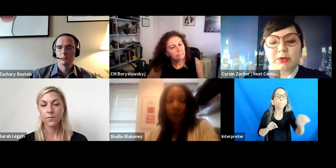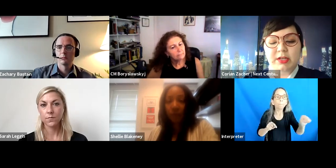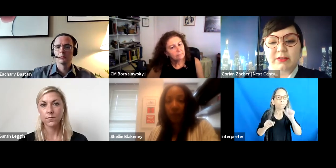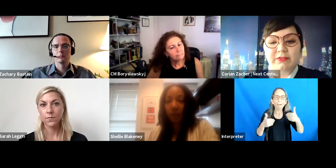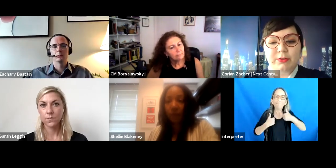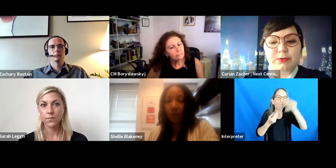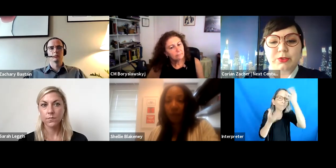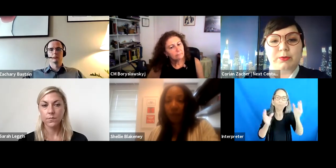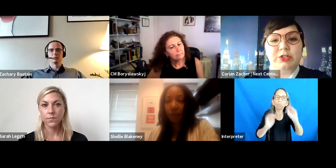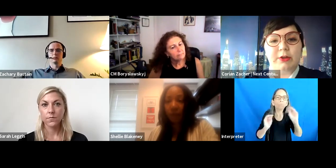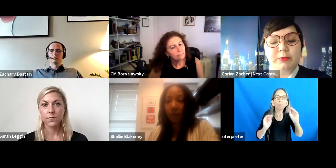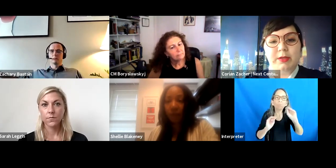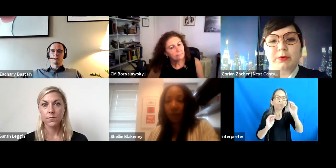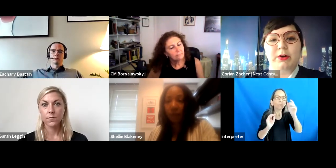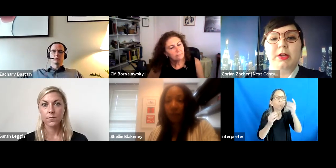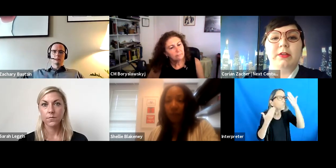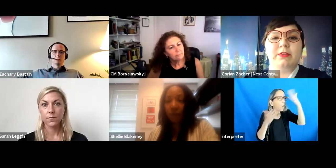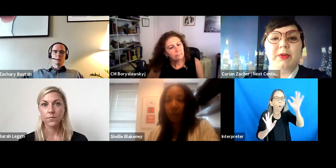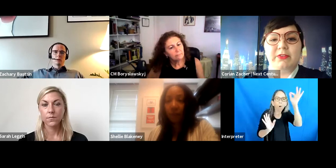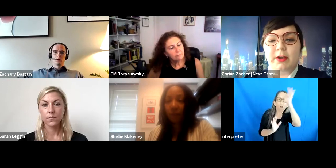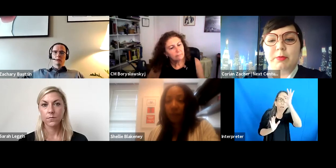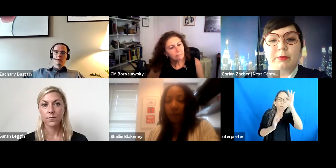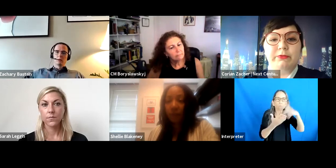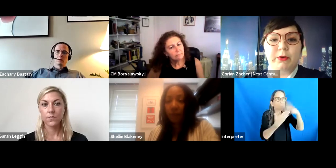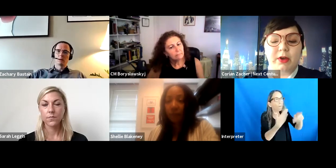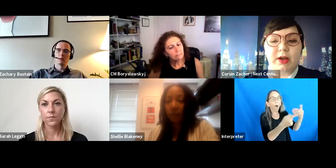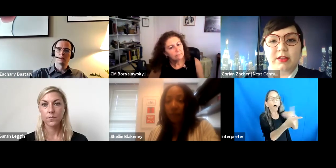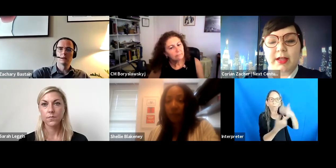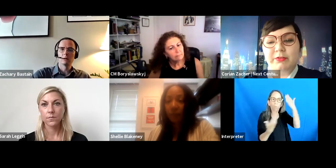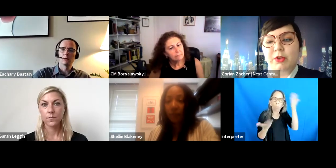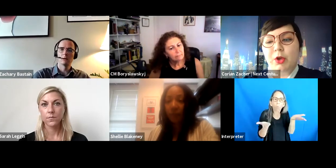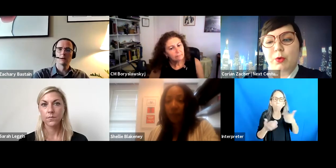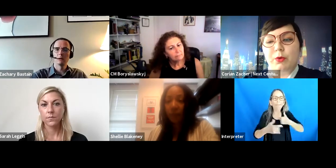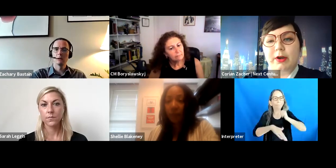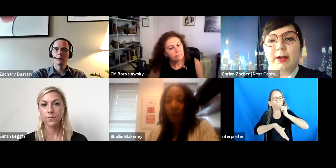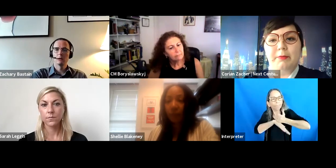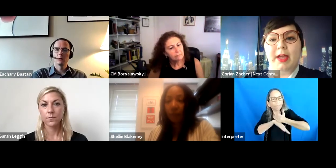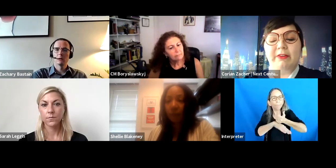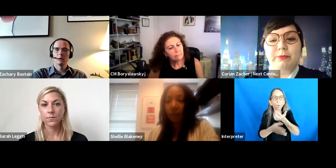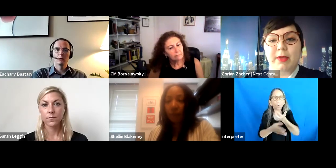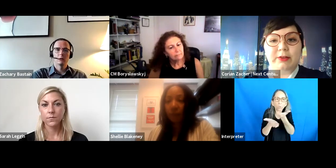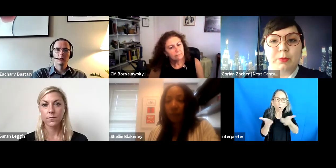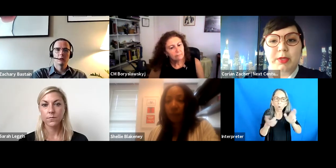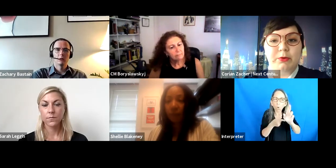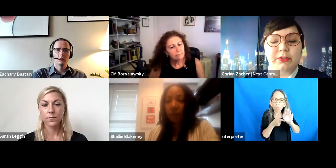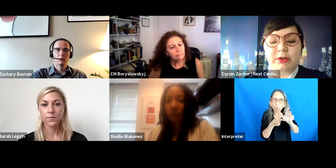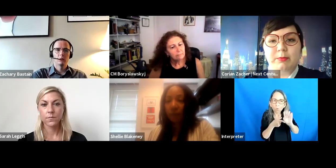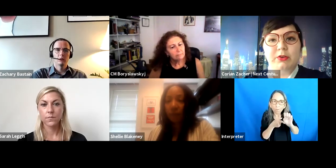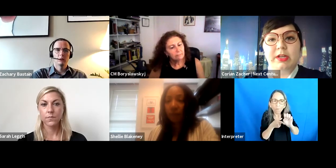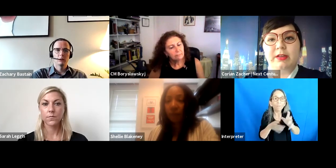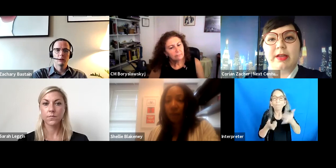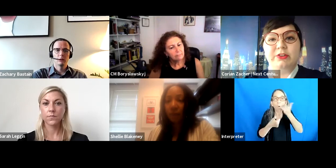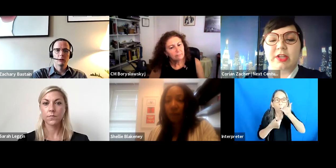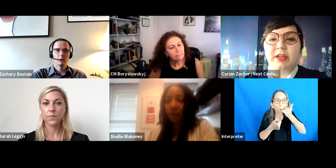that communities have used to reach out to people. Some have set up phone hotlines, or have actual people in